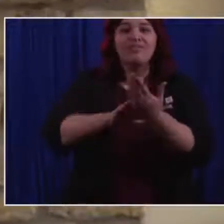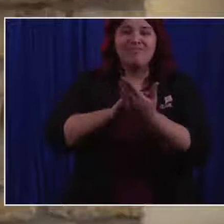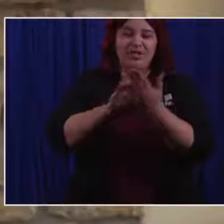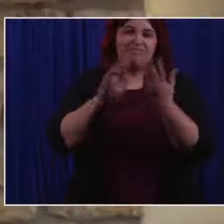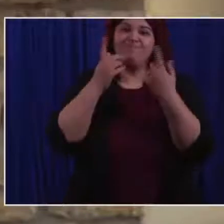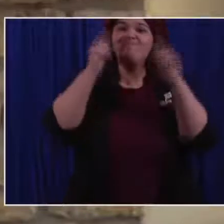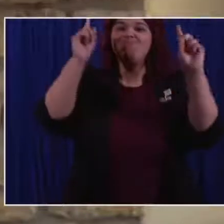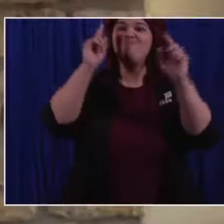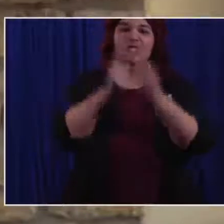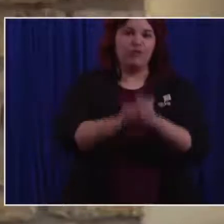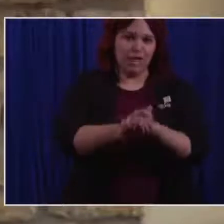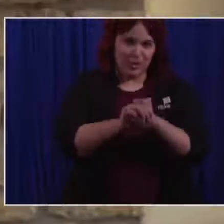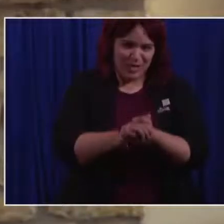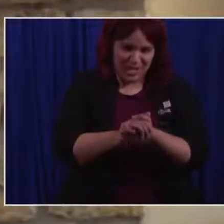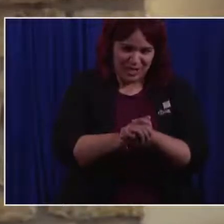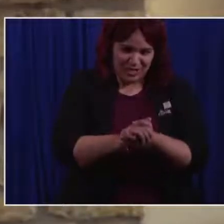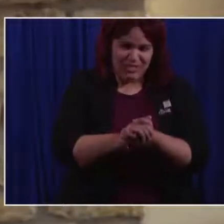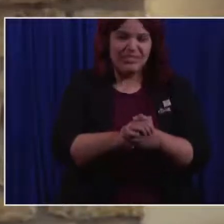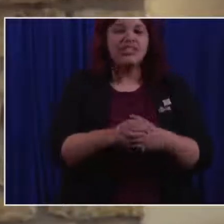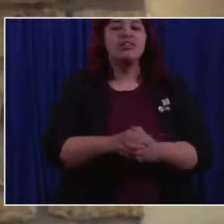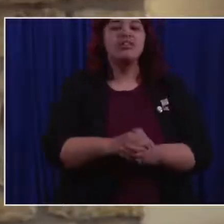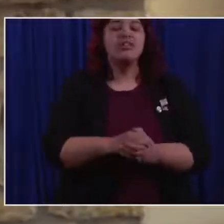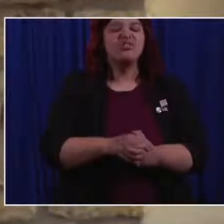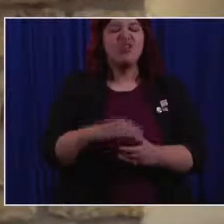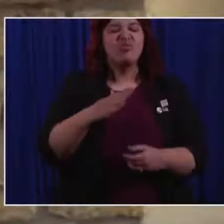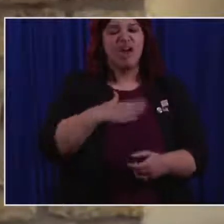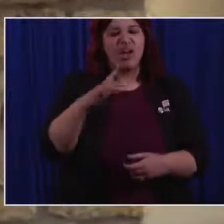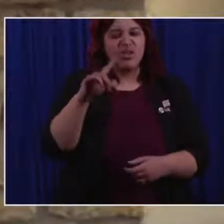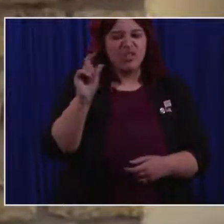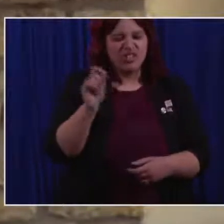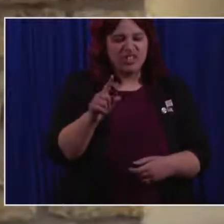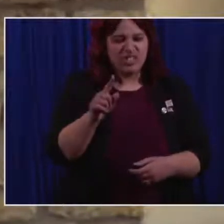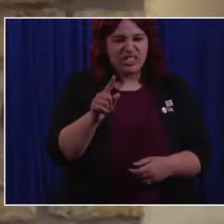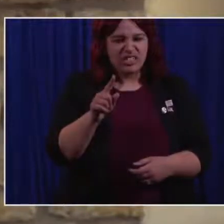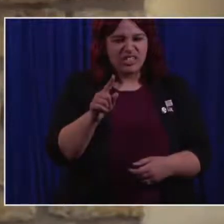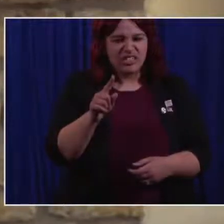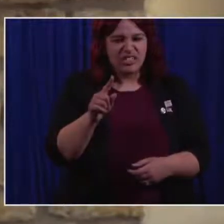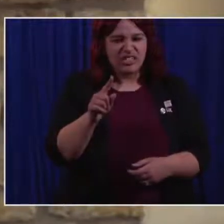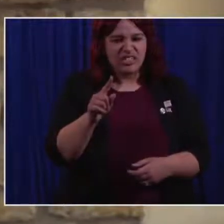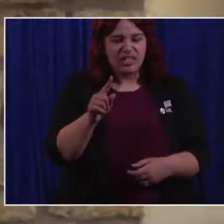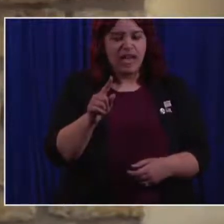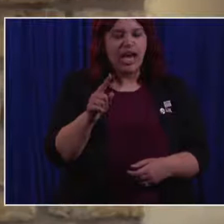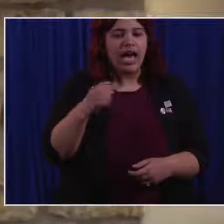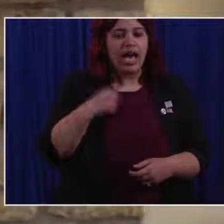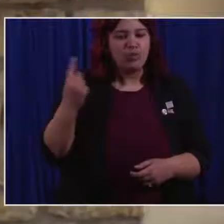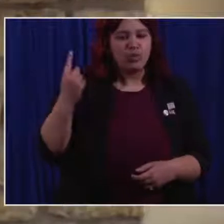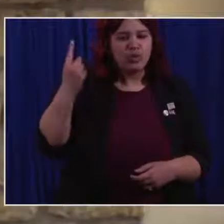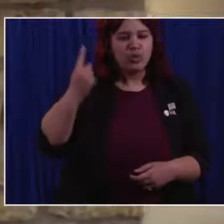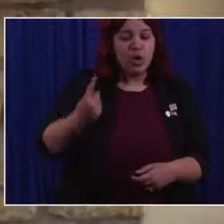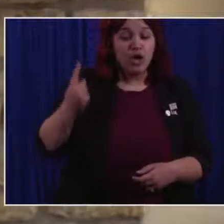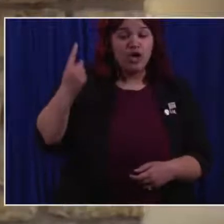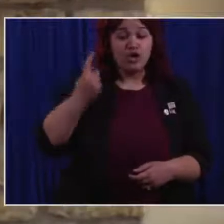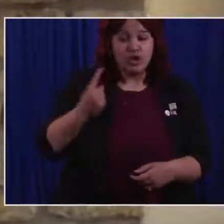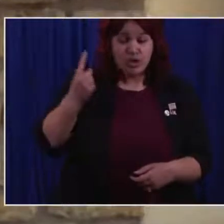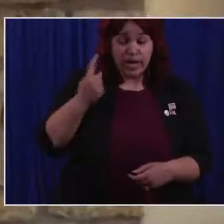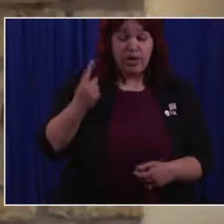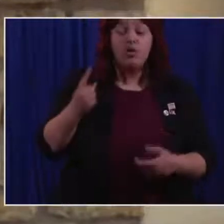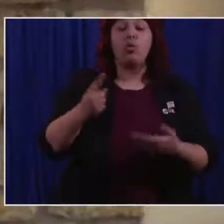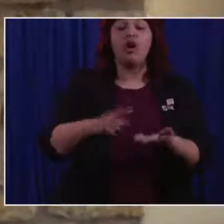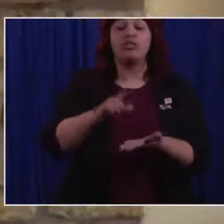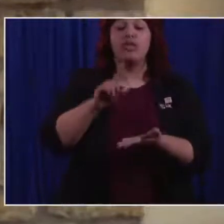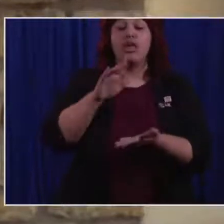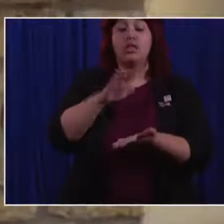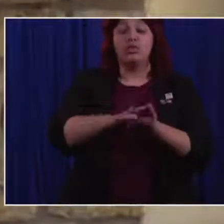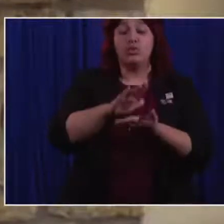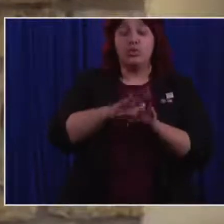that I have is that, are you going to have a special evaluation after the year end for